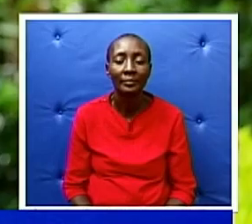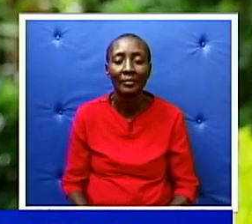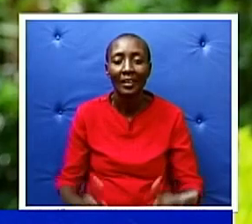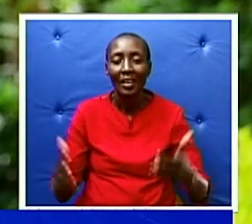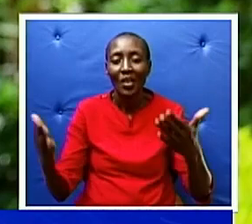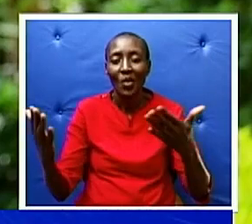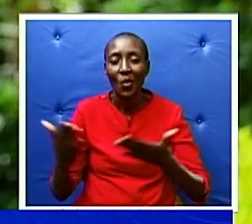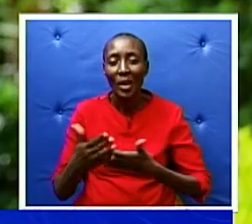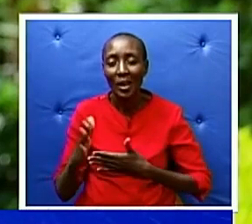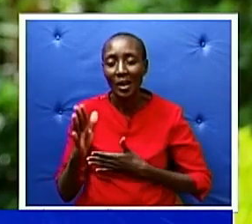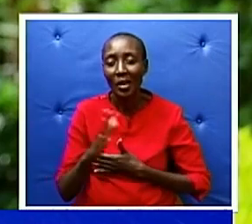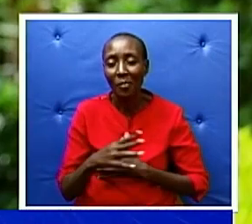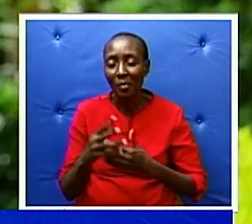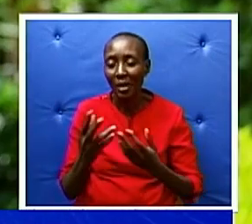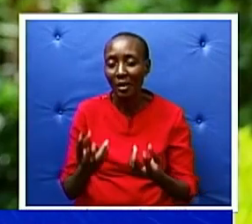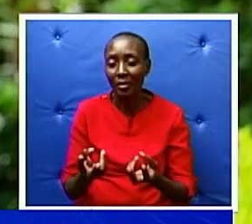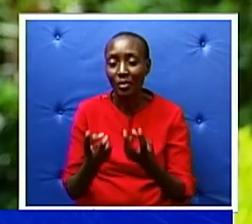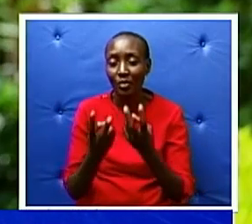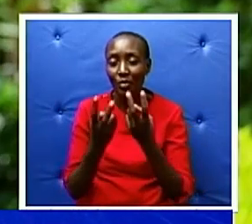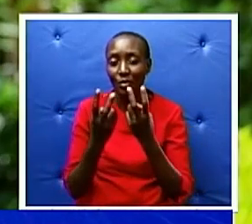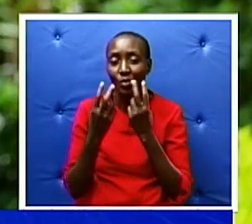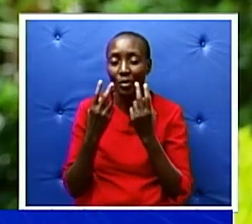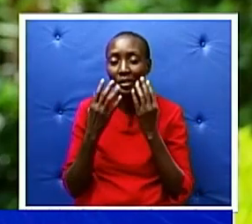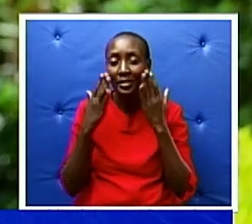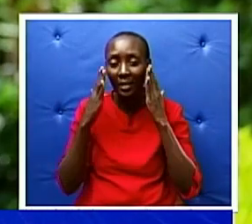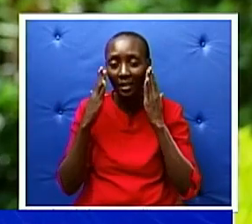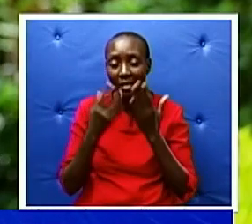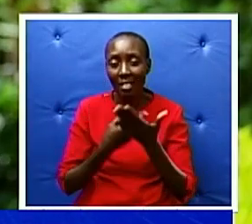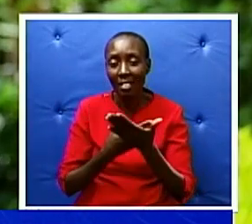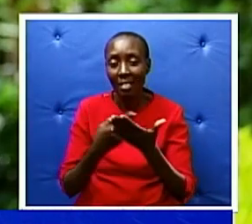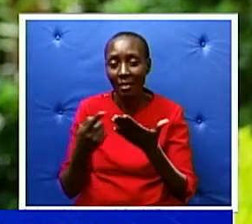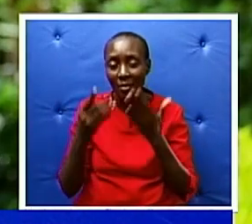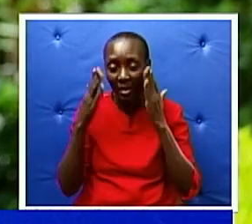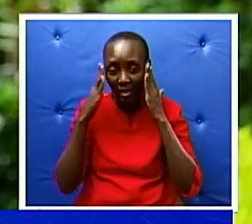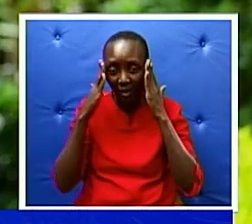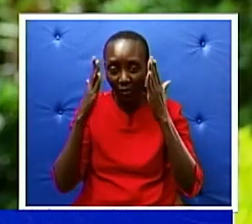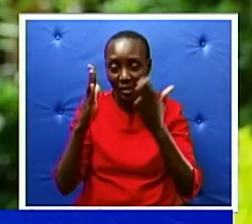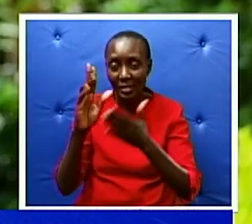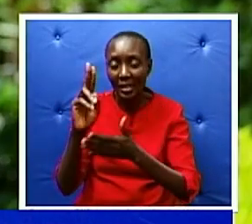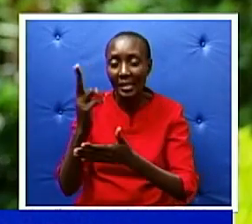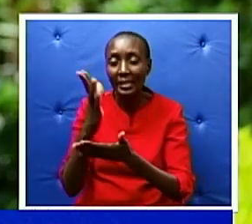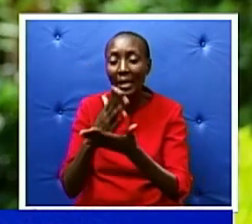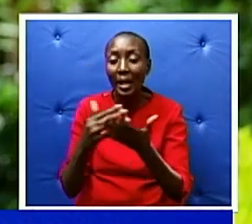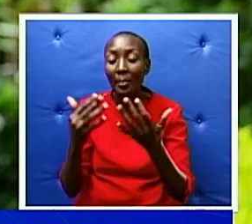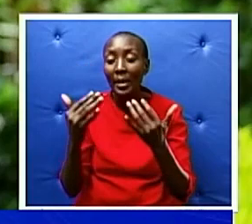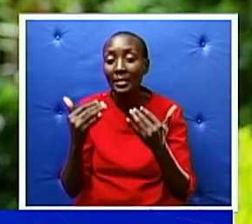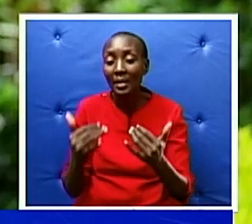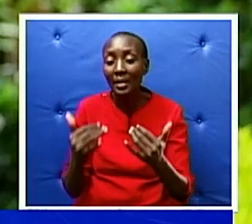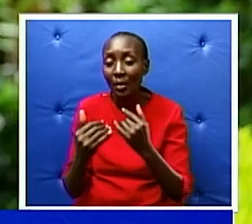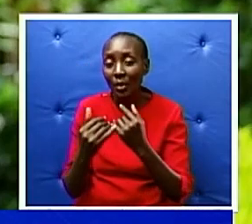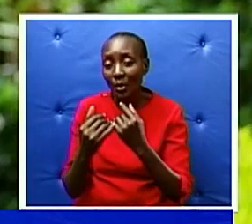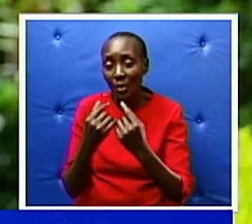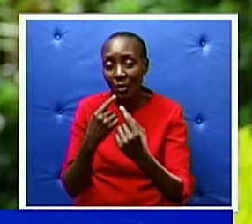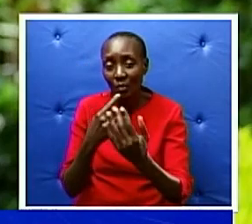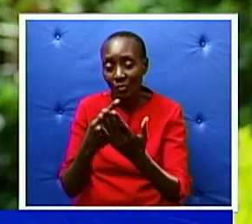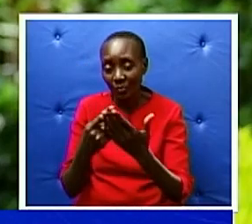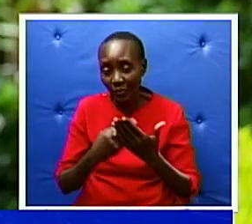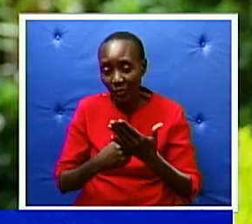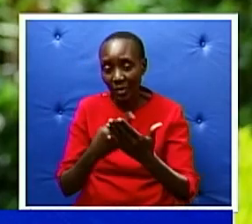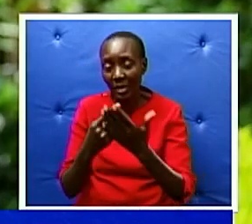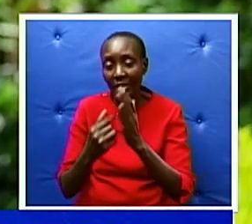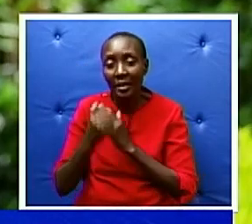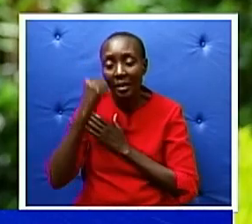Welcome back. You're watching The Week in Focus. And on this second part of the show, we're going to be looking at the politics, the run